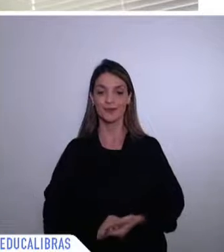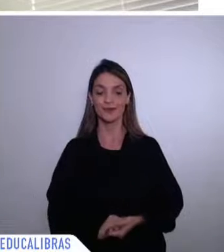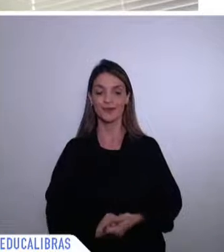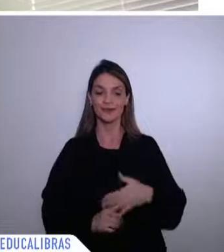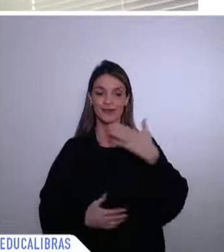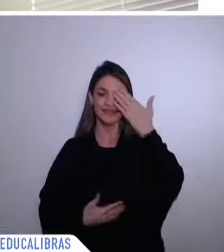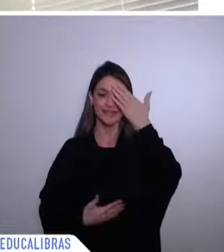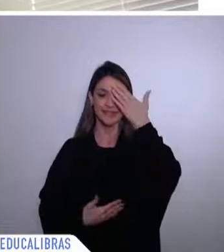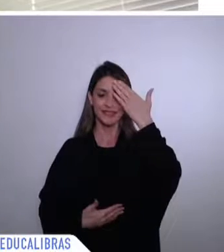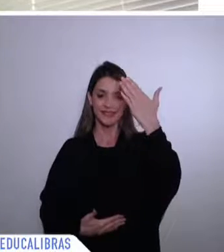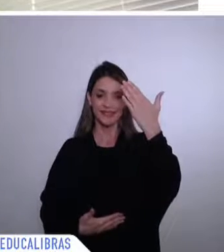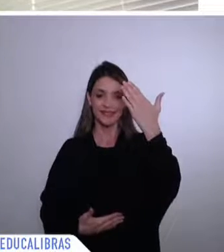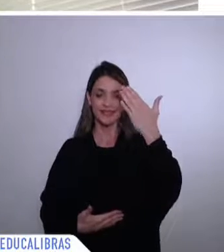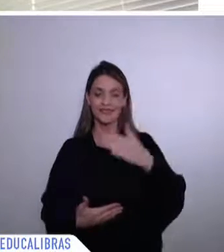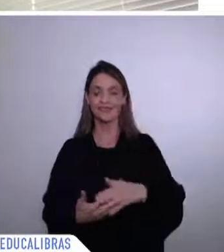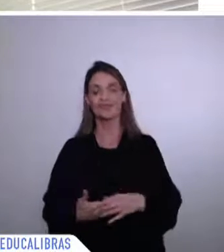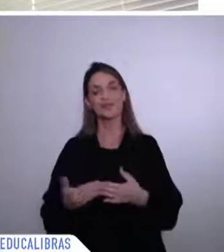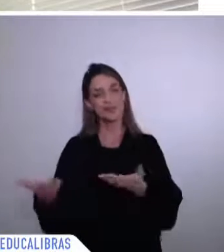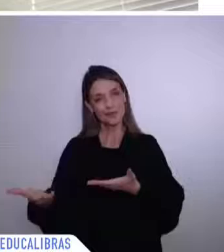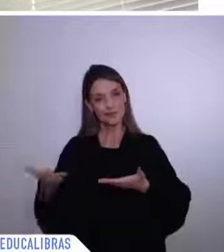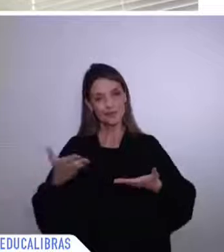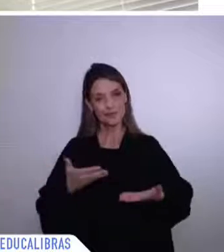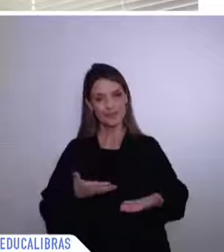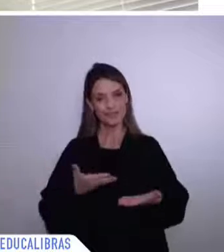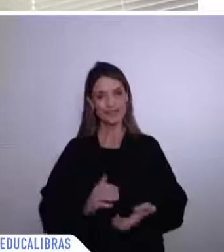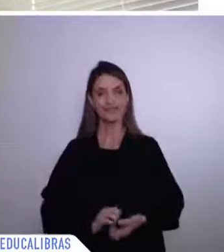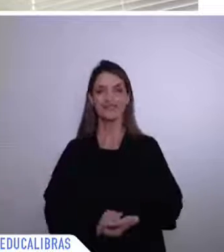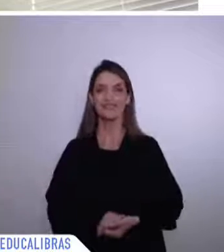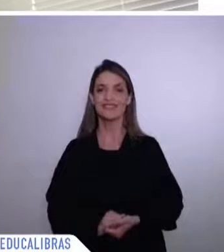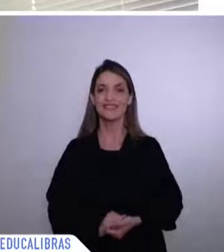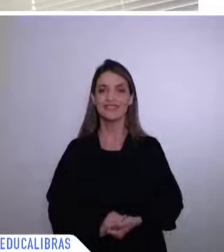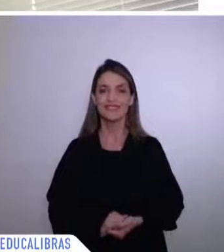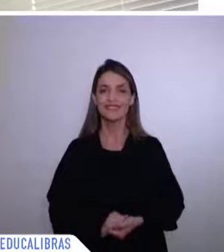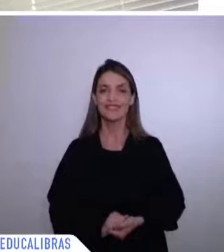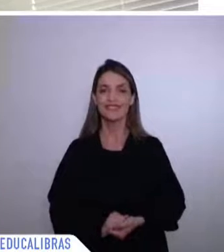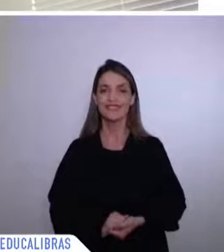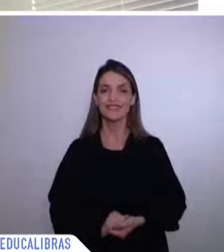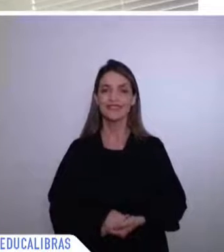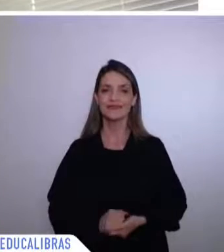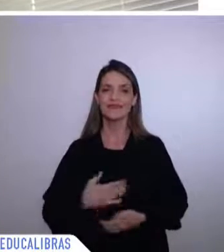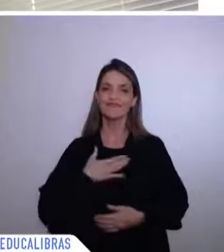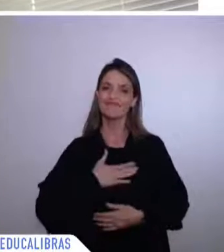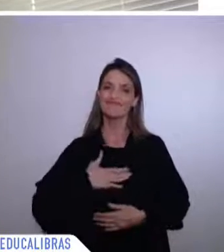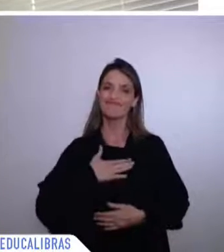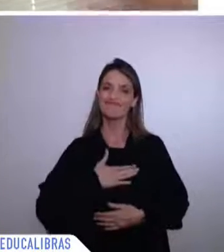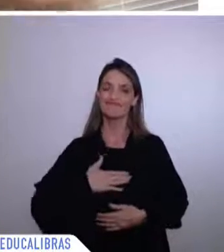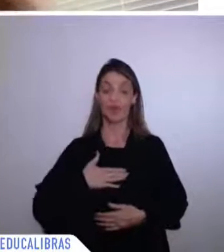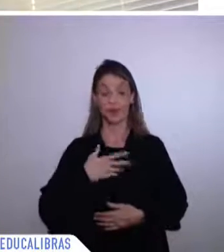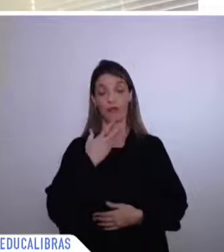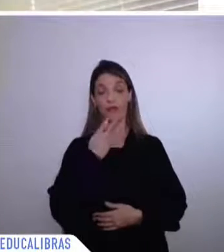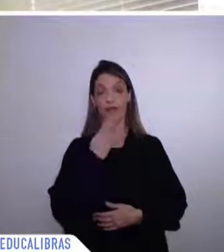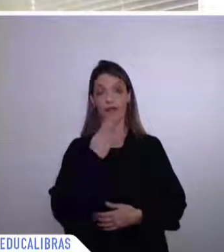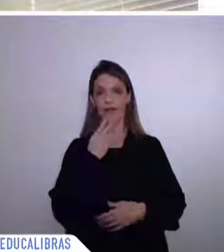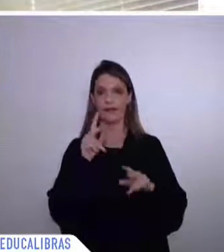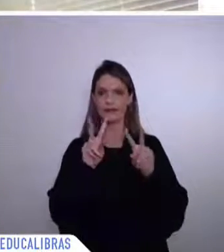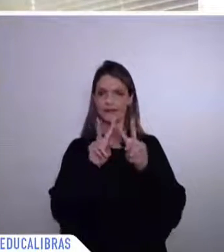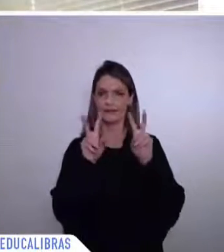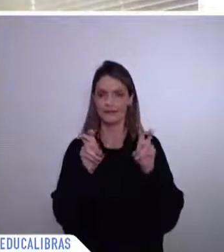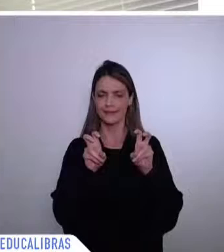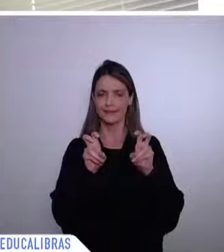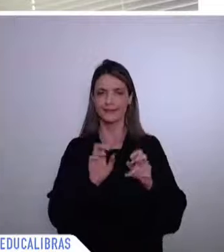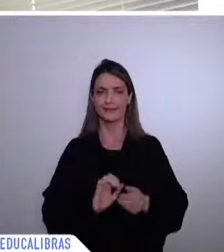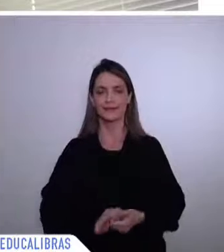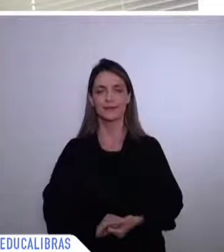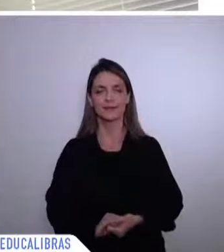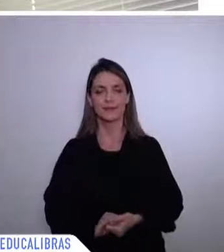afternoon, ladies and gents. I'd like to thank you all very much for inviting me, and it's a great source of pleasure